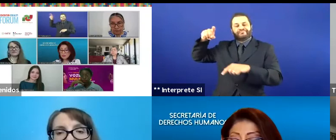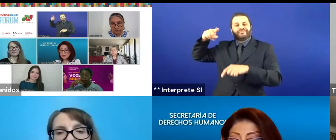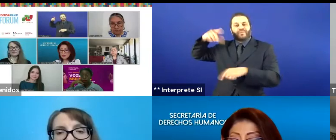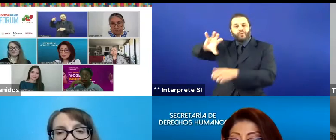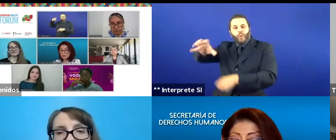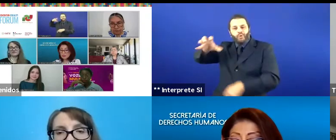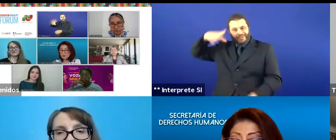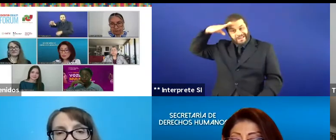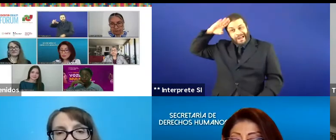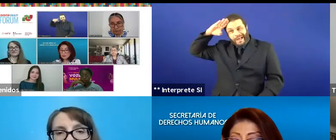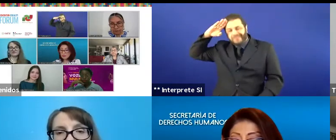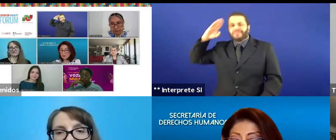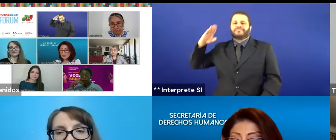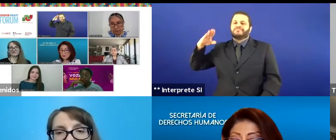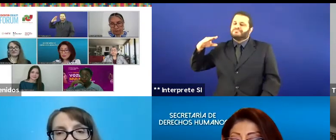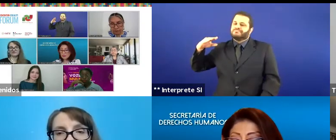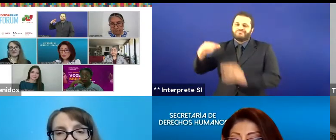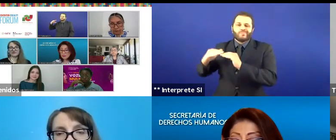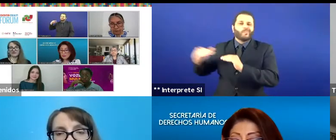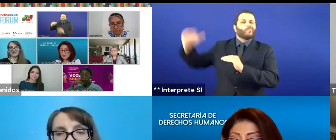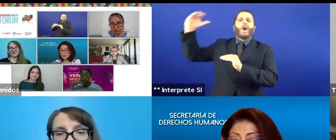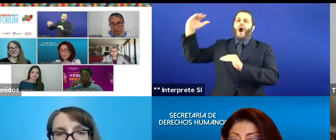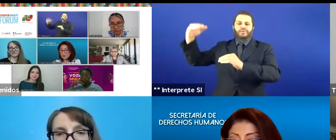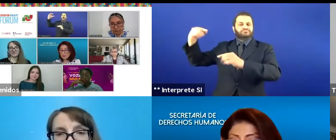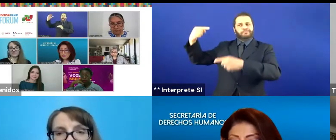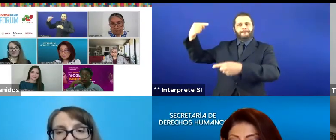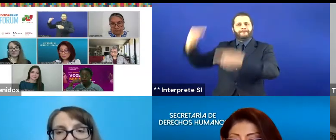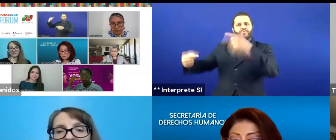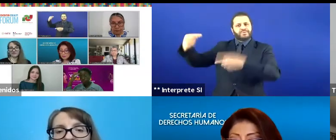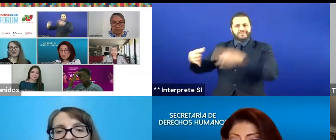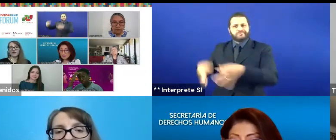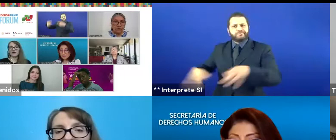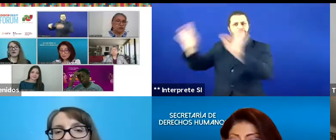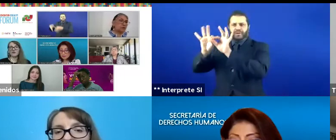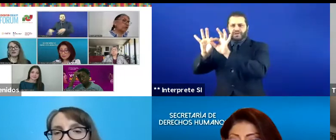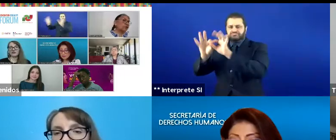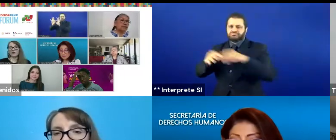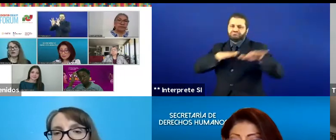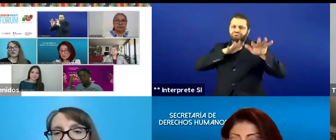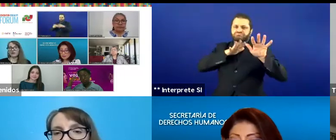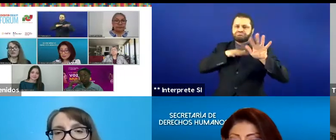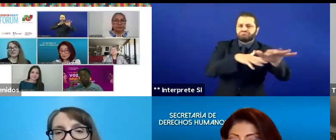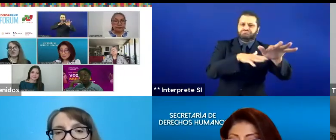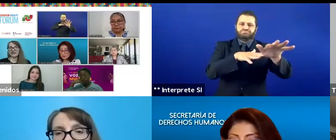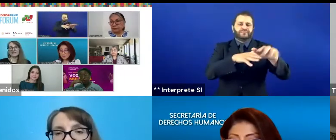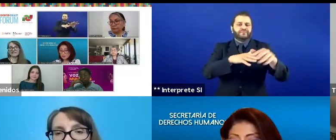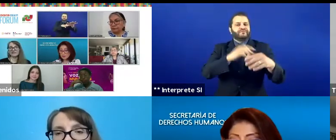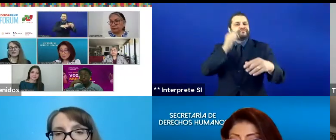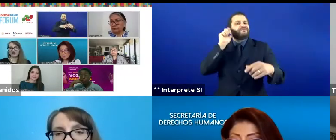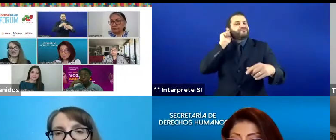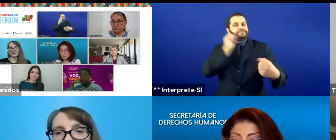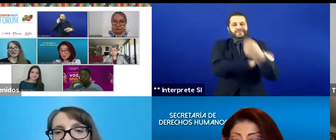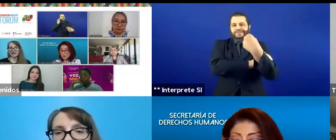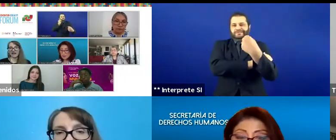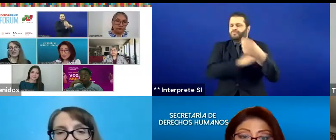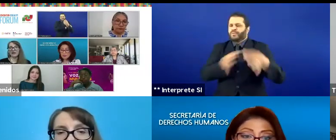son cambios de políticas públicas, sino los movimientos feministas. We also know that when women's organizations work